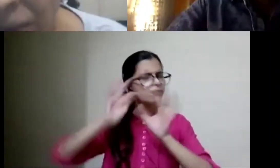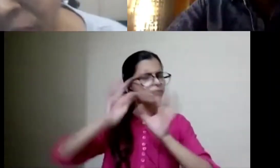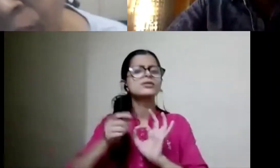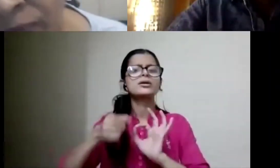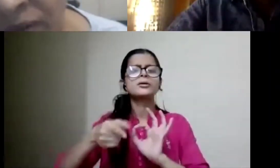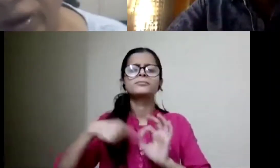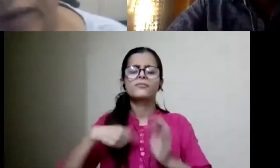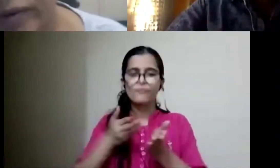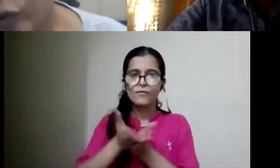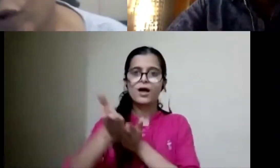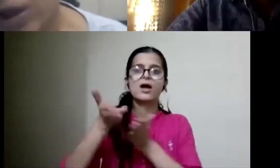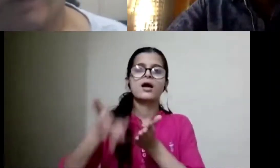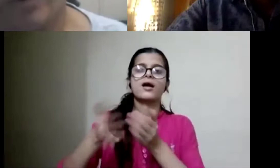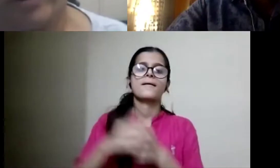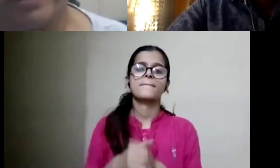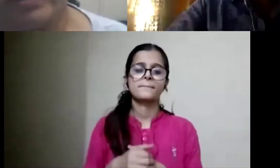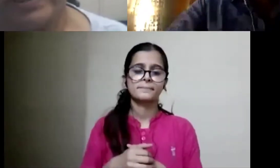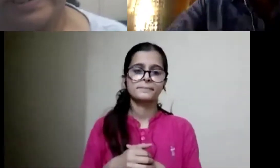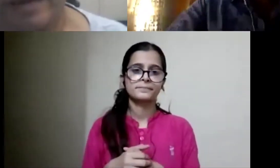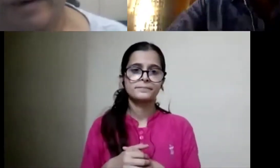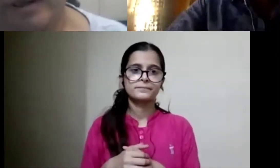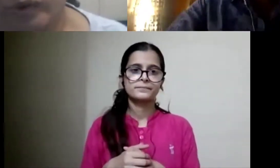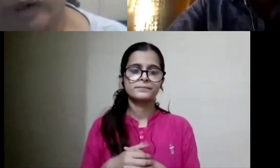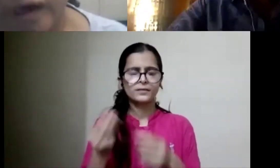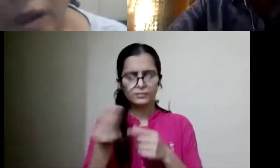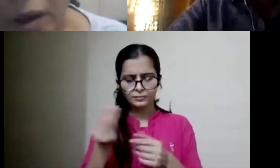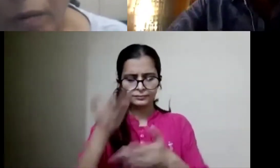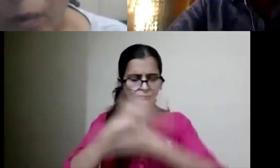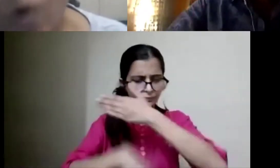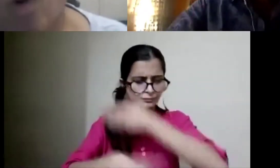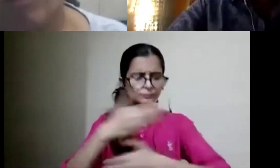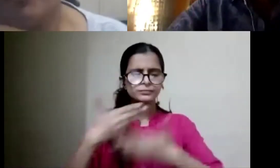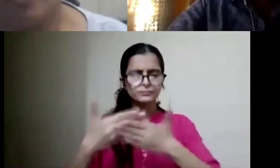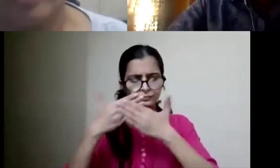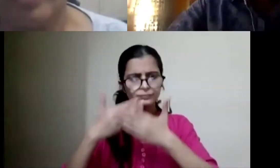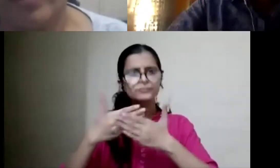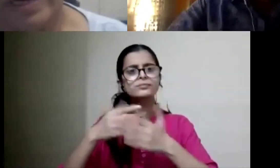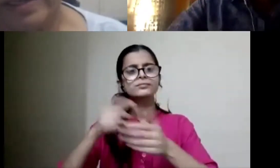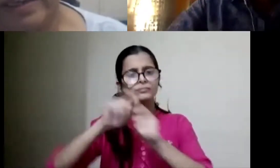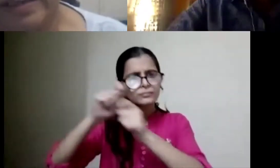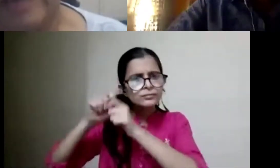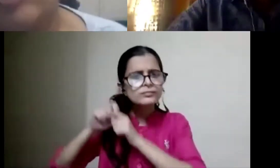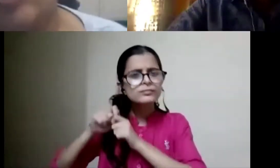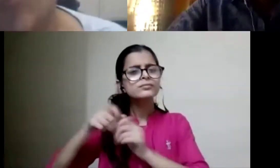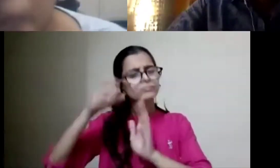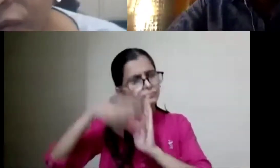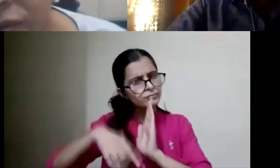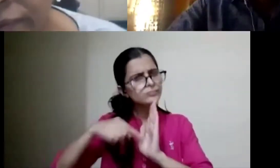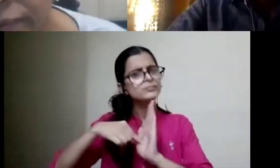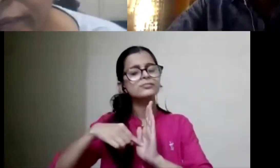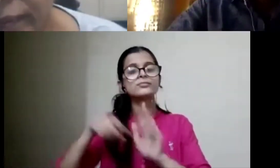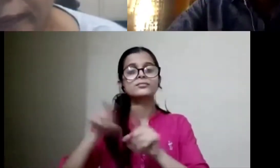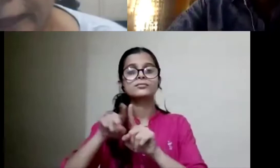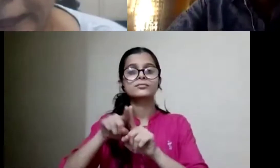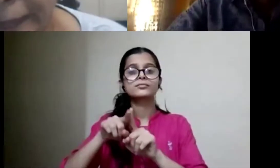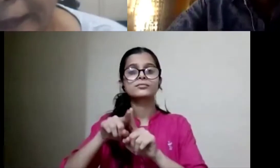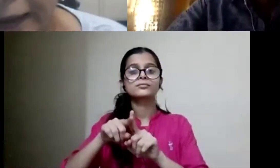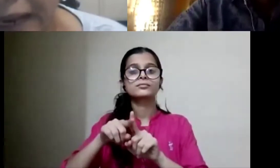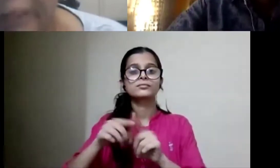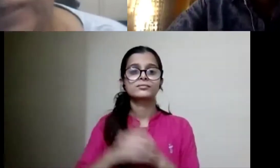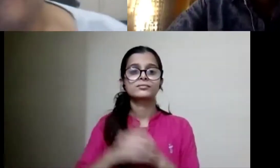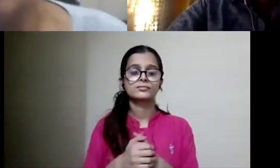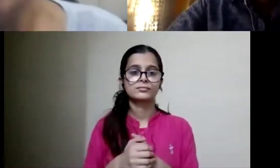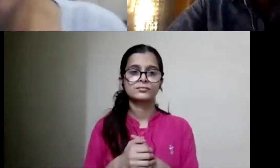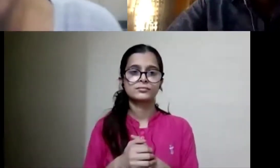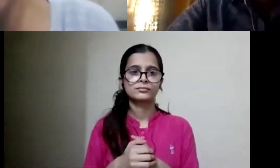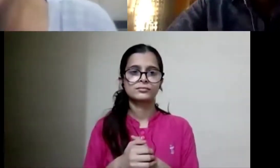And I'm somewhere drawing upon disability studies work more for creating that discourse. And